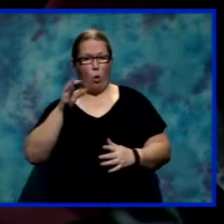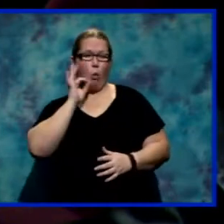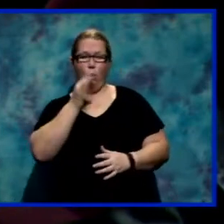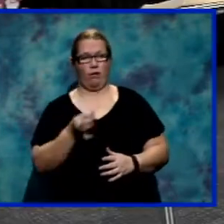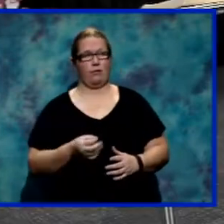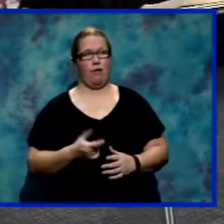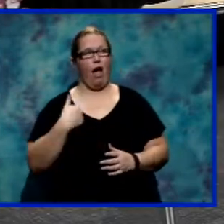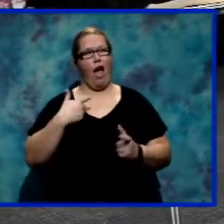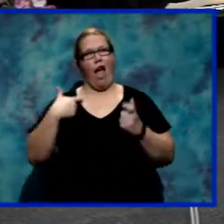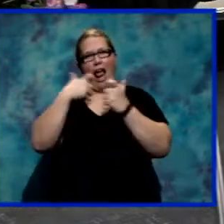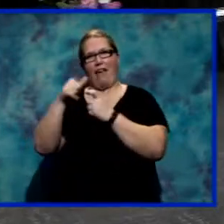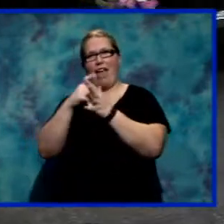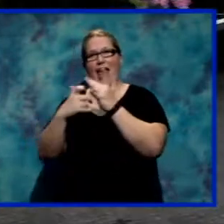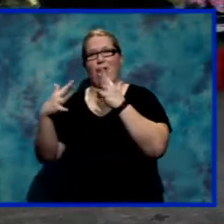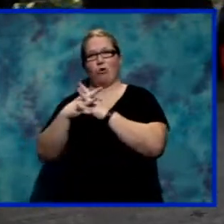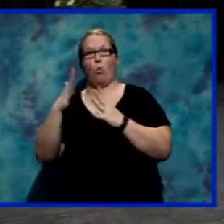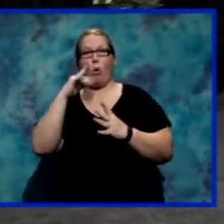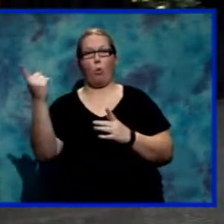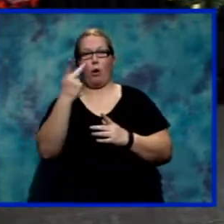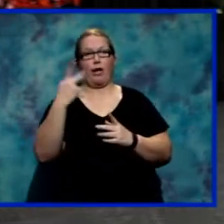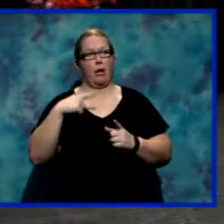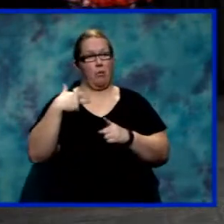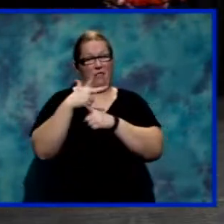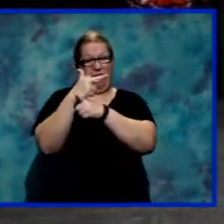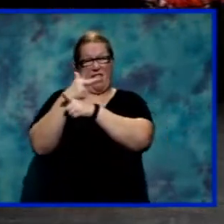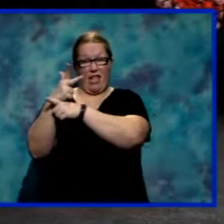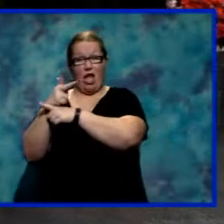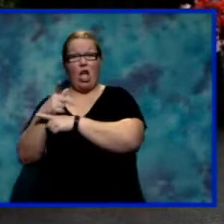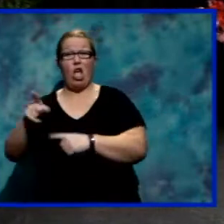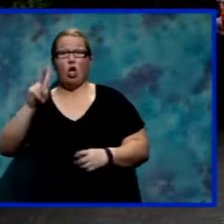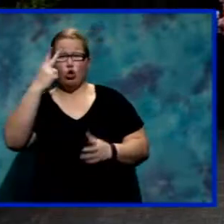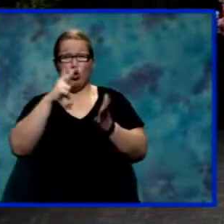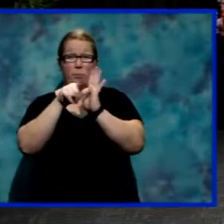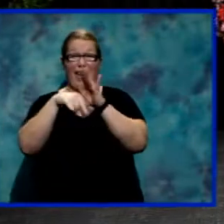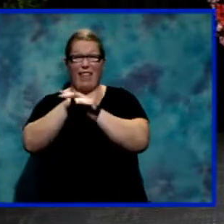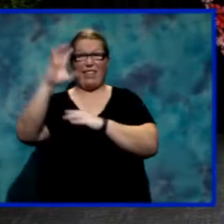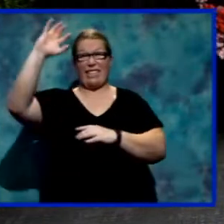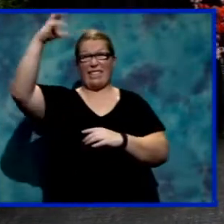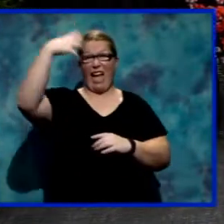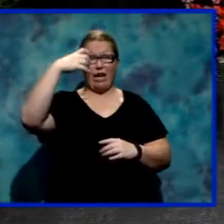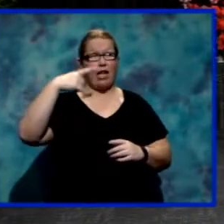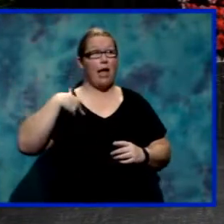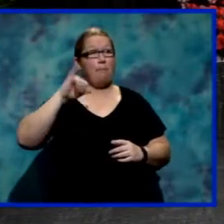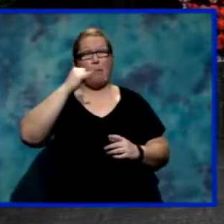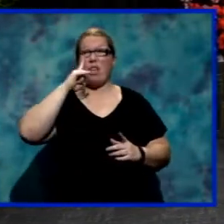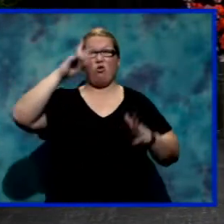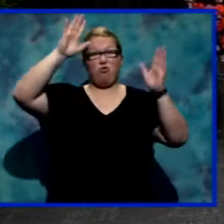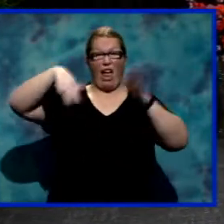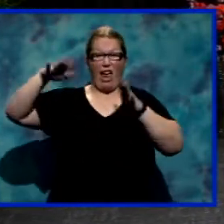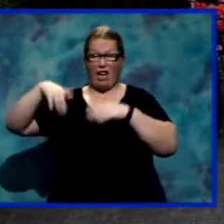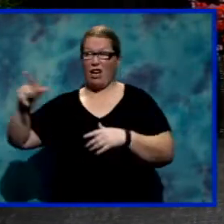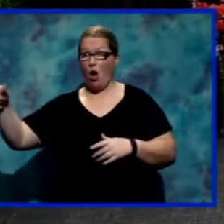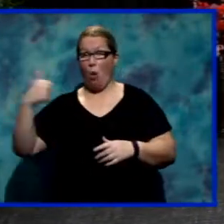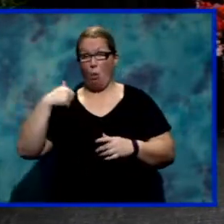I laugh at Andrew. I love the fact that when we go out filming, within 2 minutes of being out in the sun, and it can be raining, it can be in the middle of a storm, he's getting